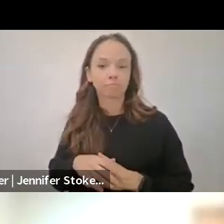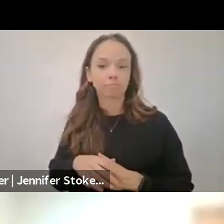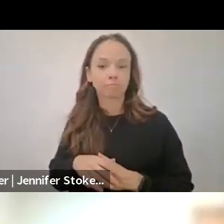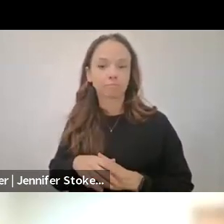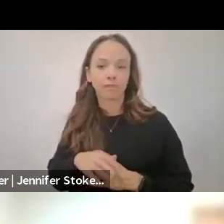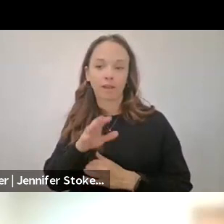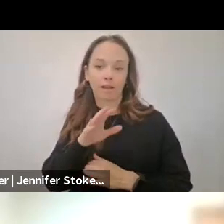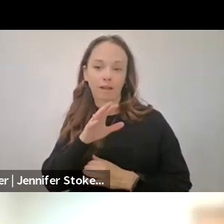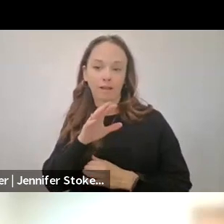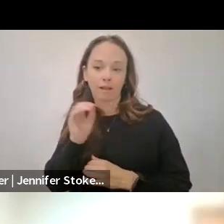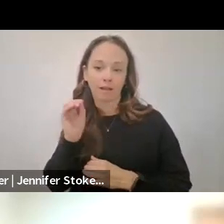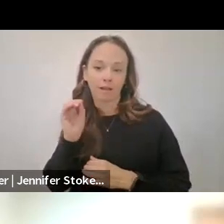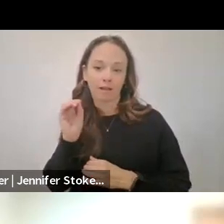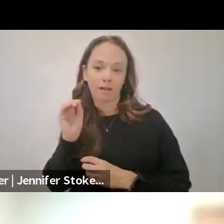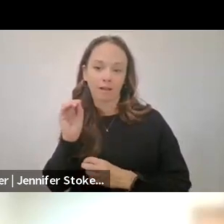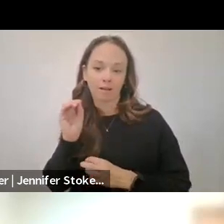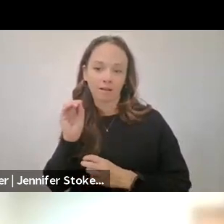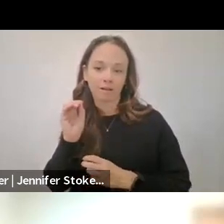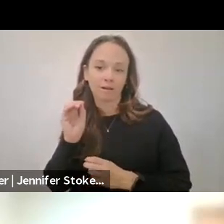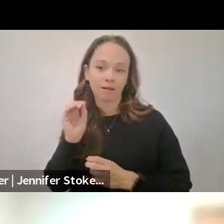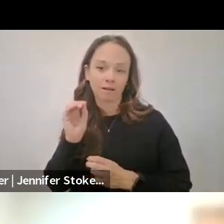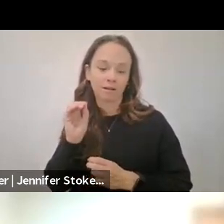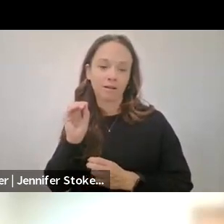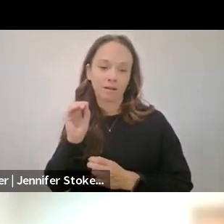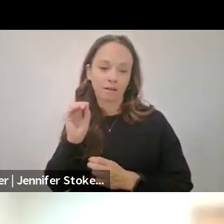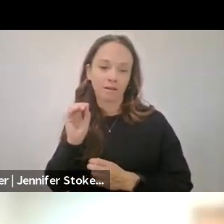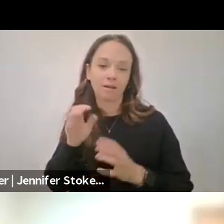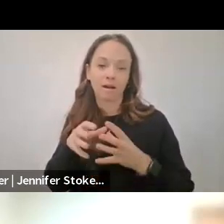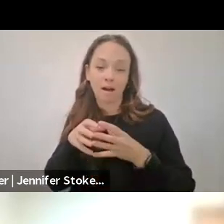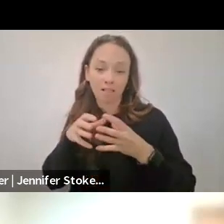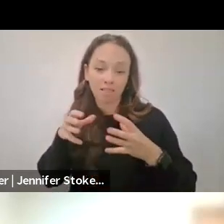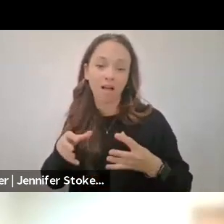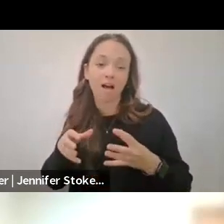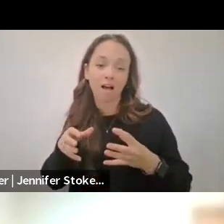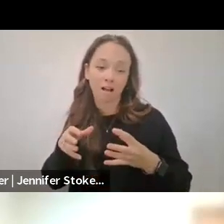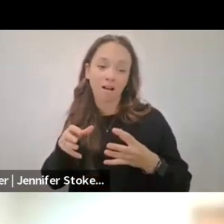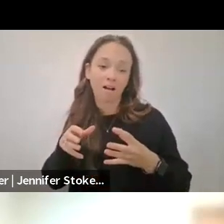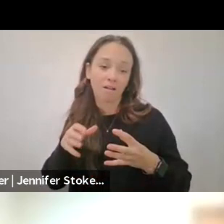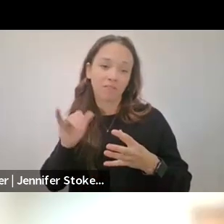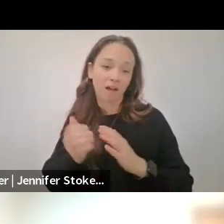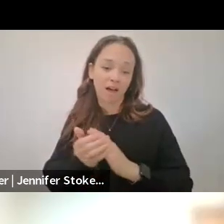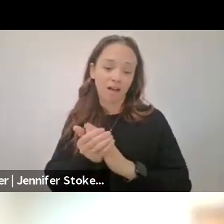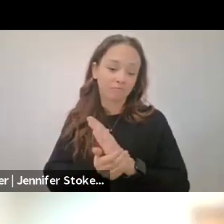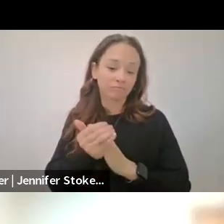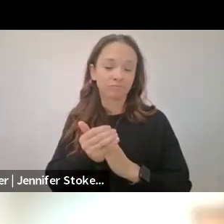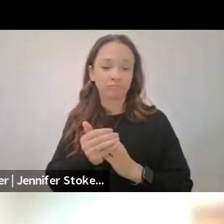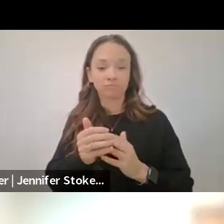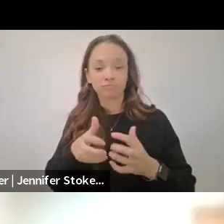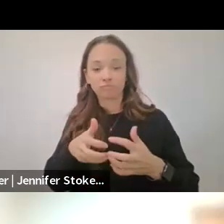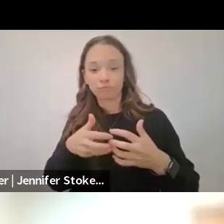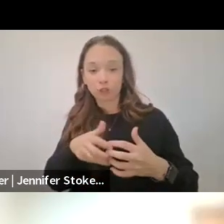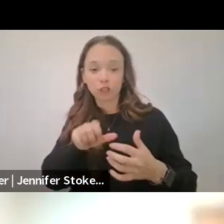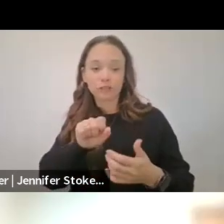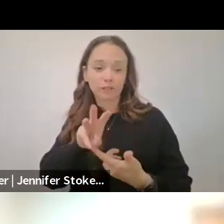essentially that's what a lot of the translation software is, the automatic computerized translation software.